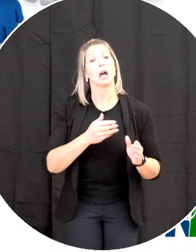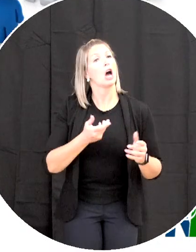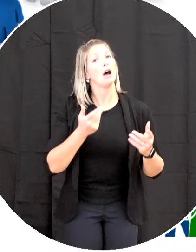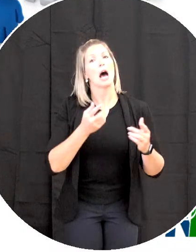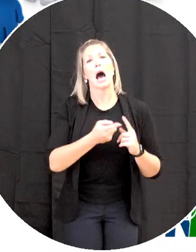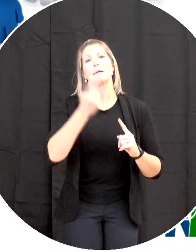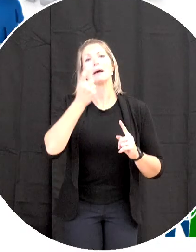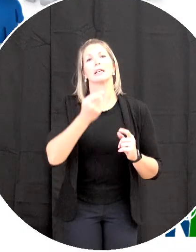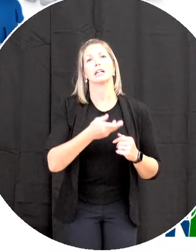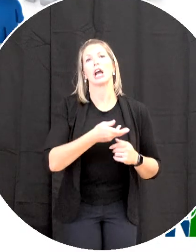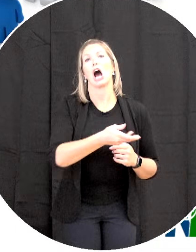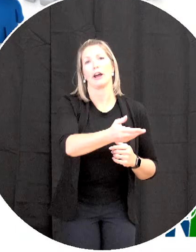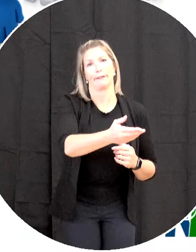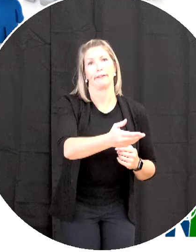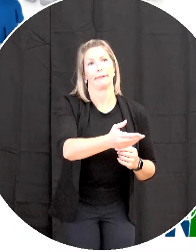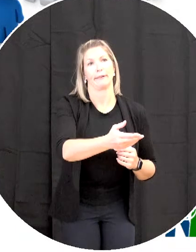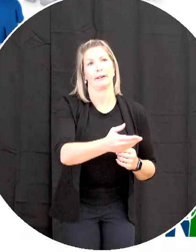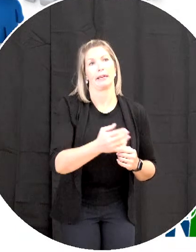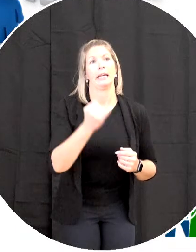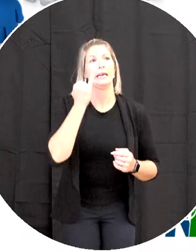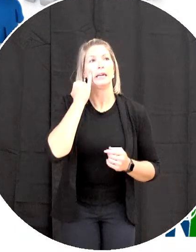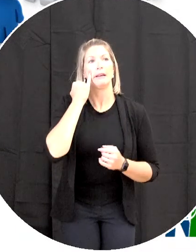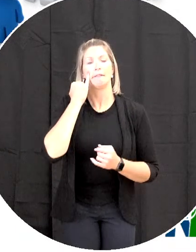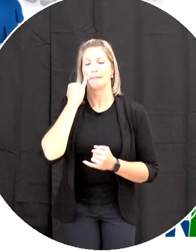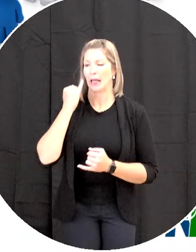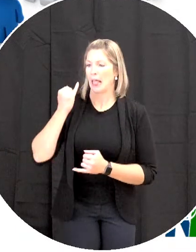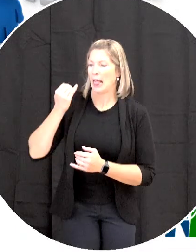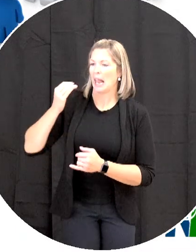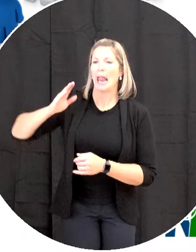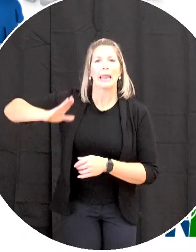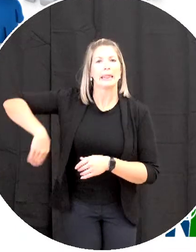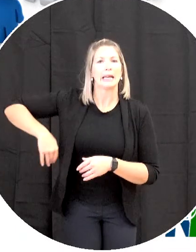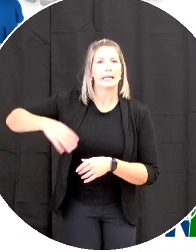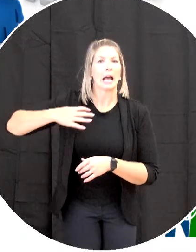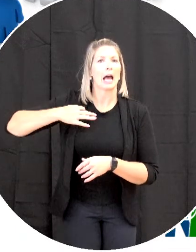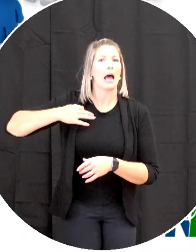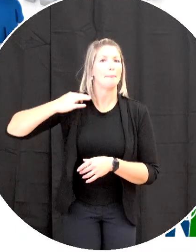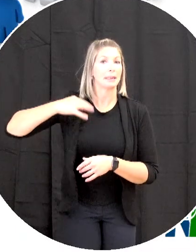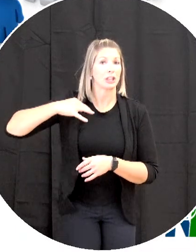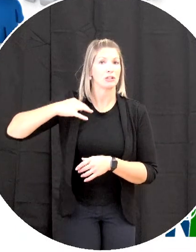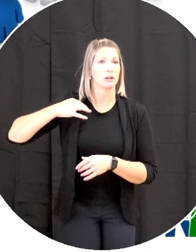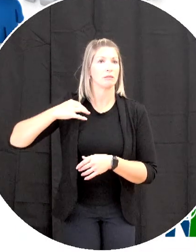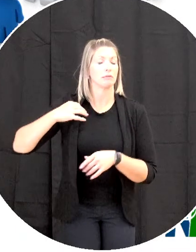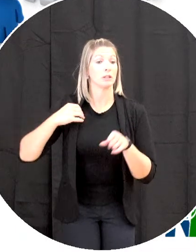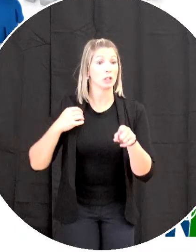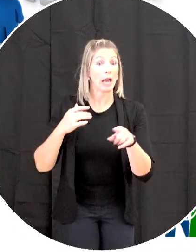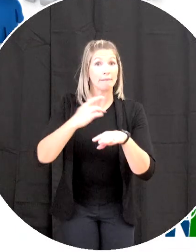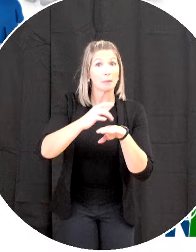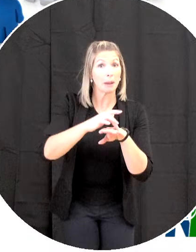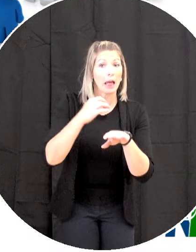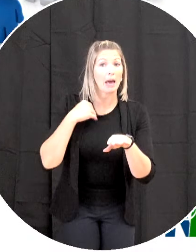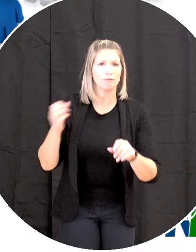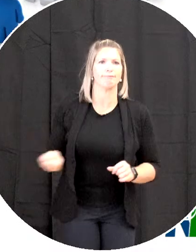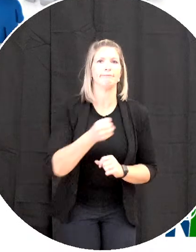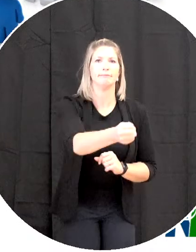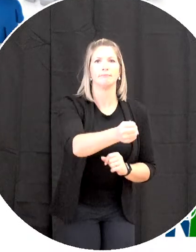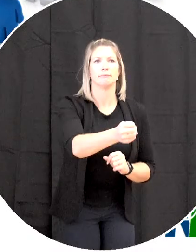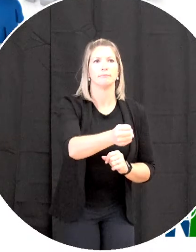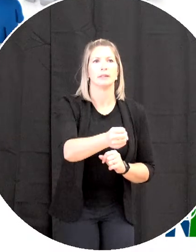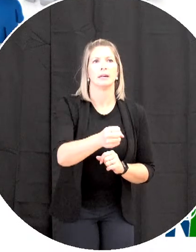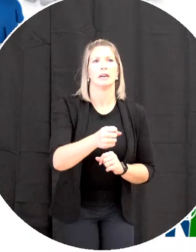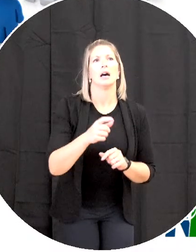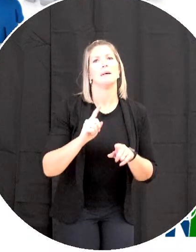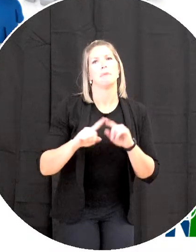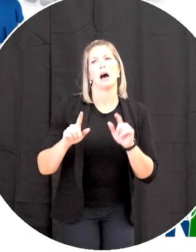what happens when you get a late addition for a term contract, you immediately put somebody in that position, but the normal competitions under